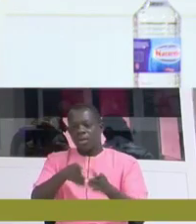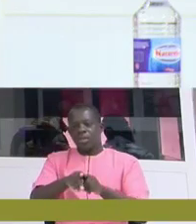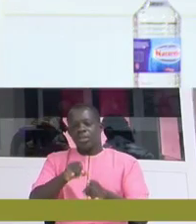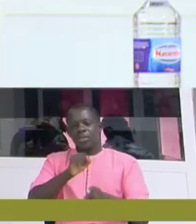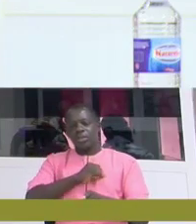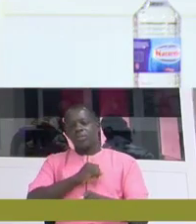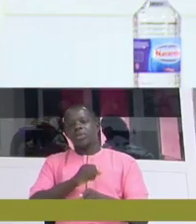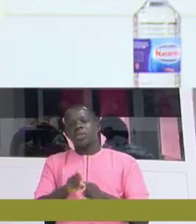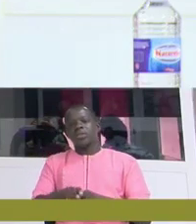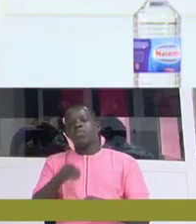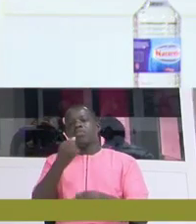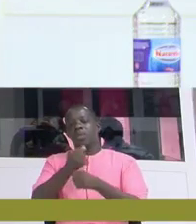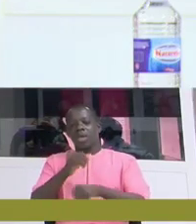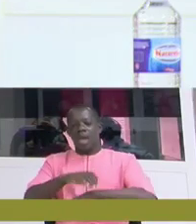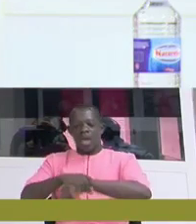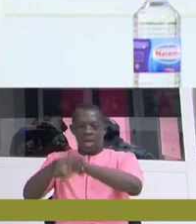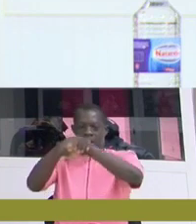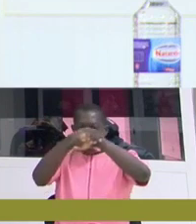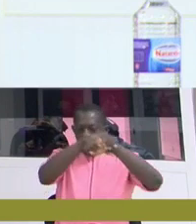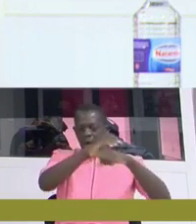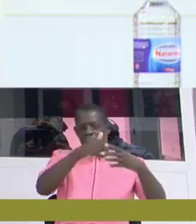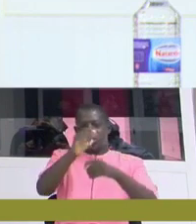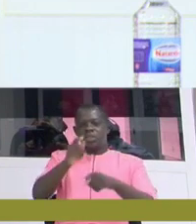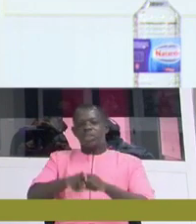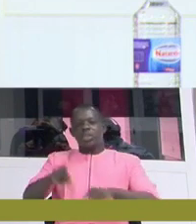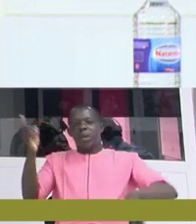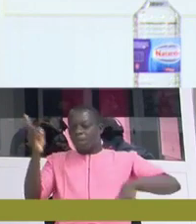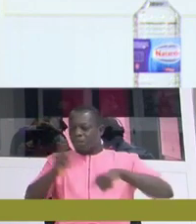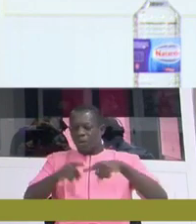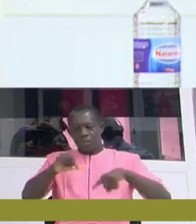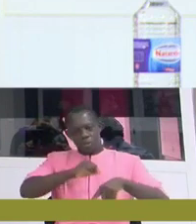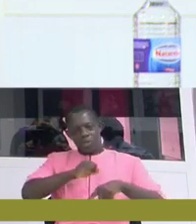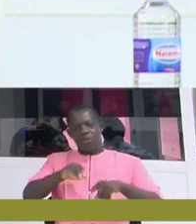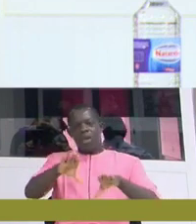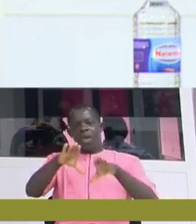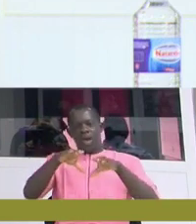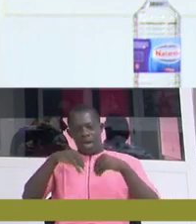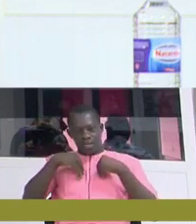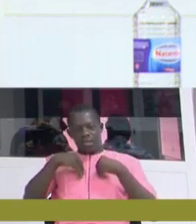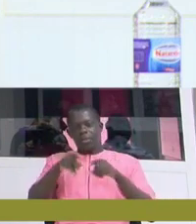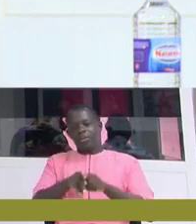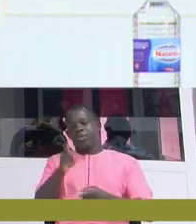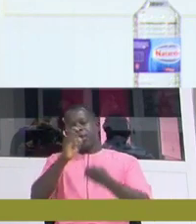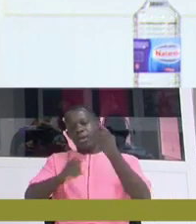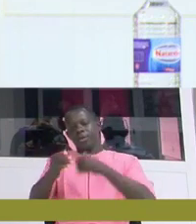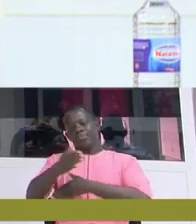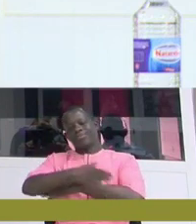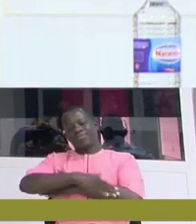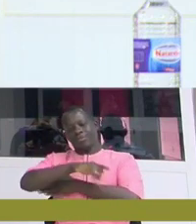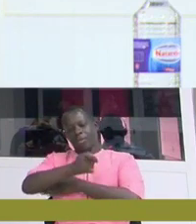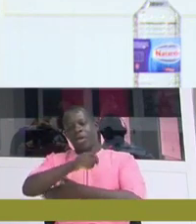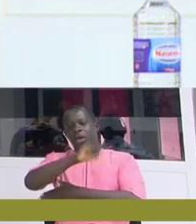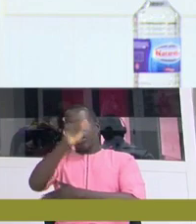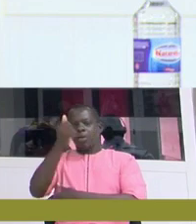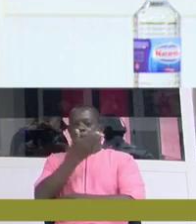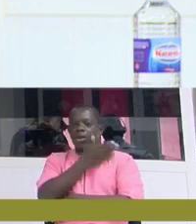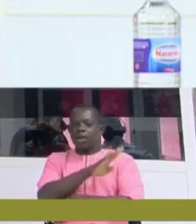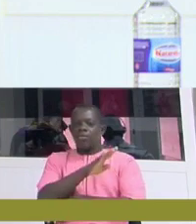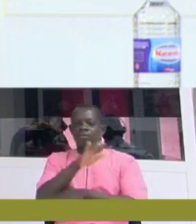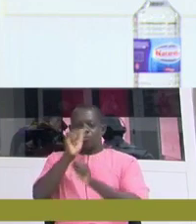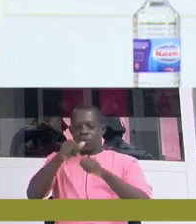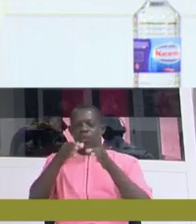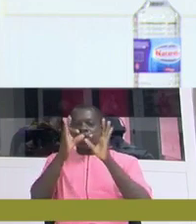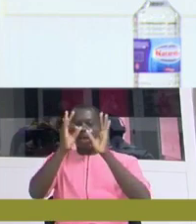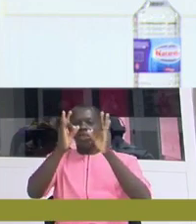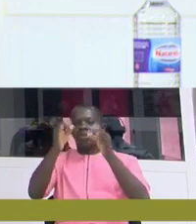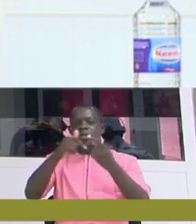me, he takes me out, he beats me to his satisfaction, and locks me up again and go. Can you tell us about those